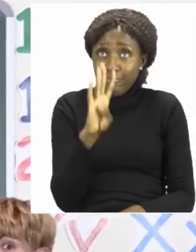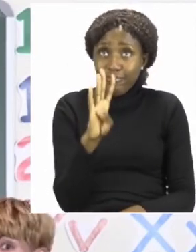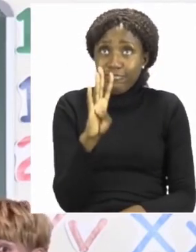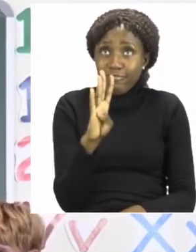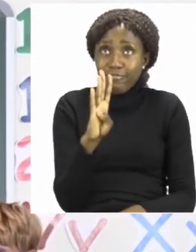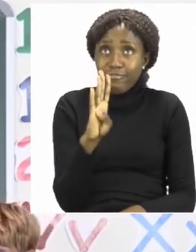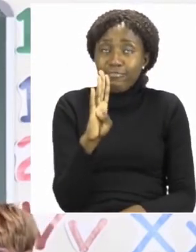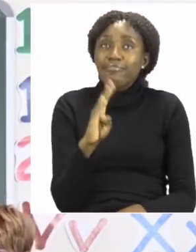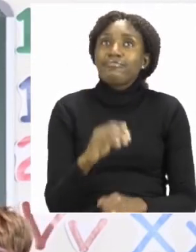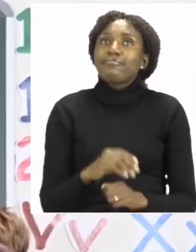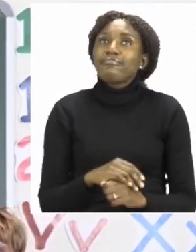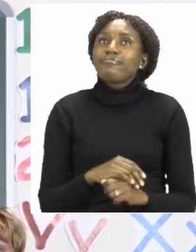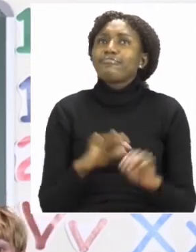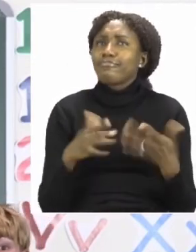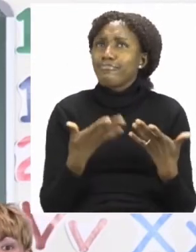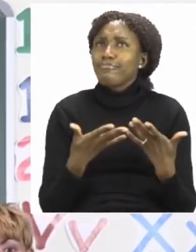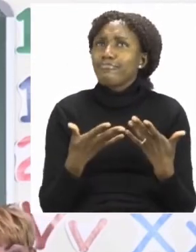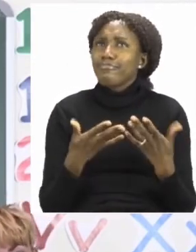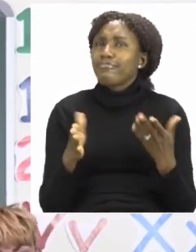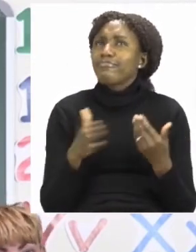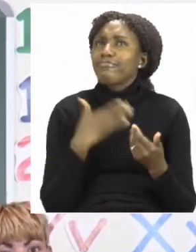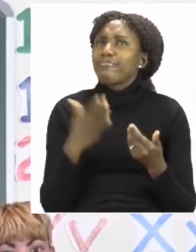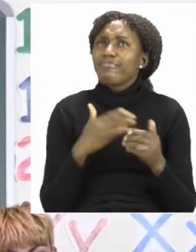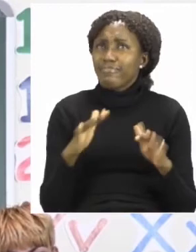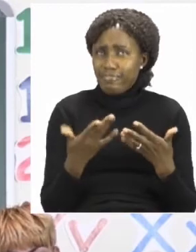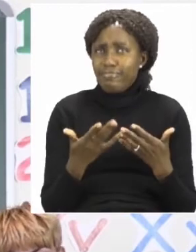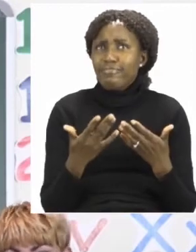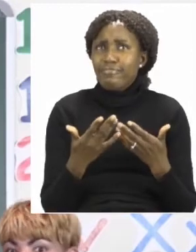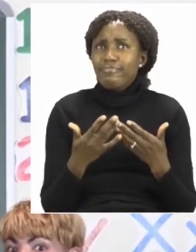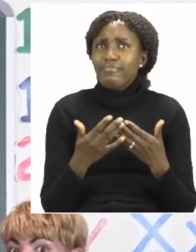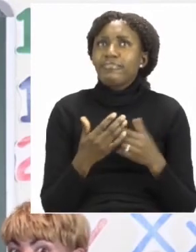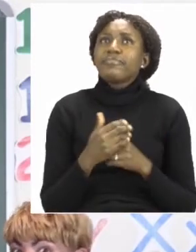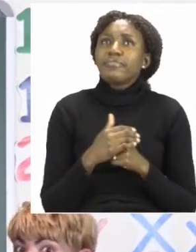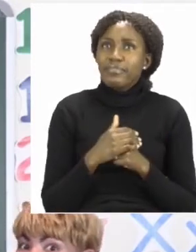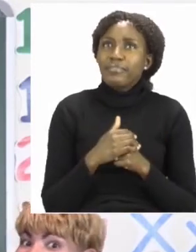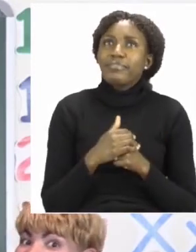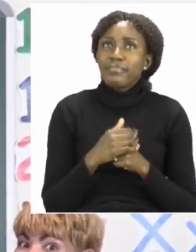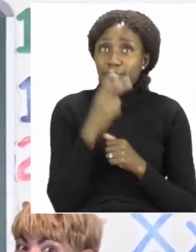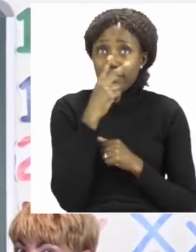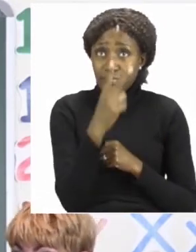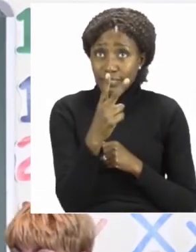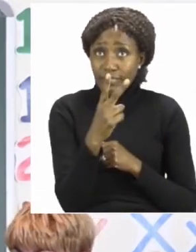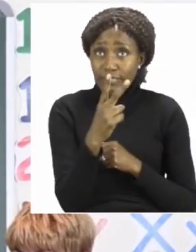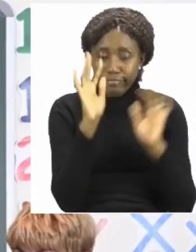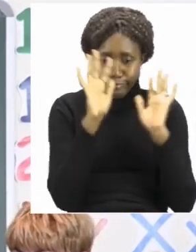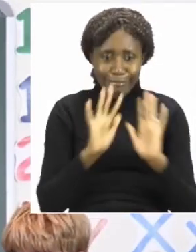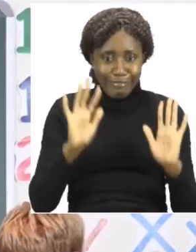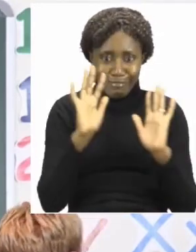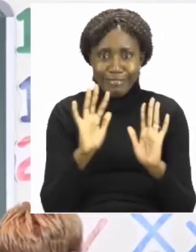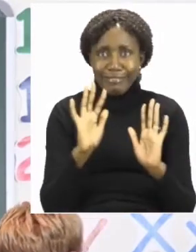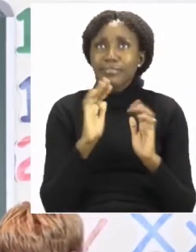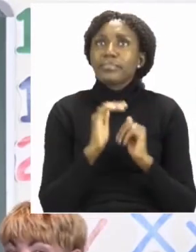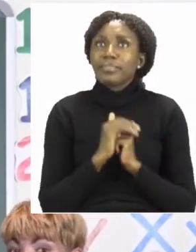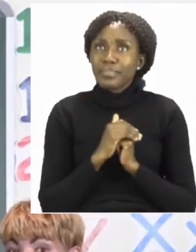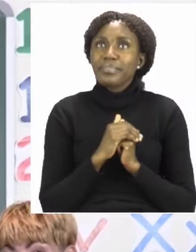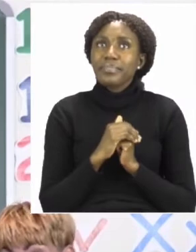now one of the ways that can make puzzle building easy is to look at the colors right